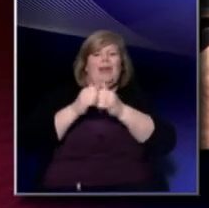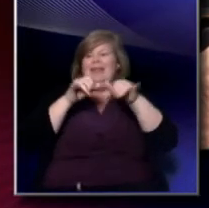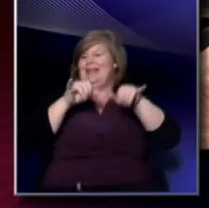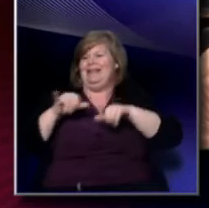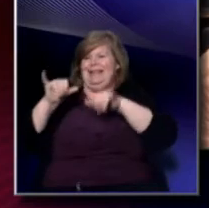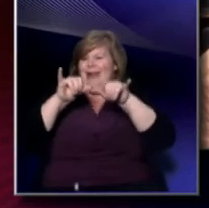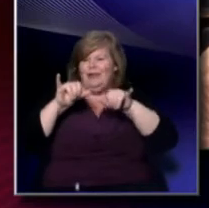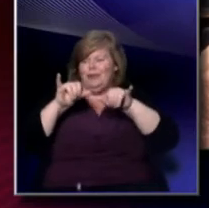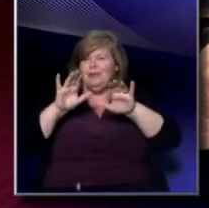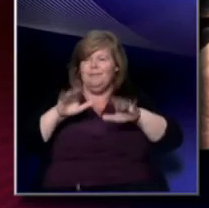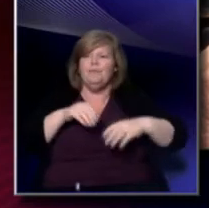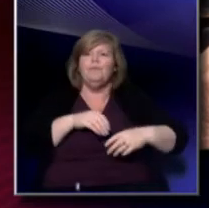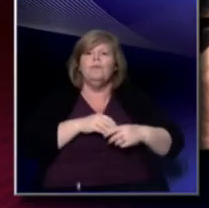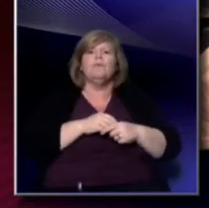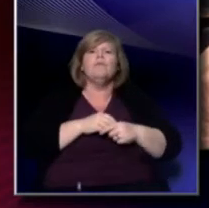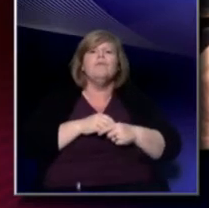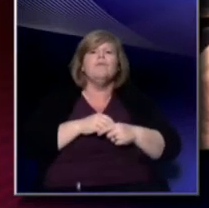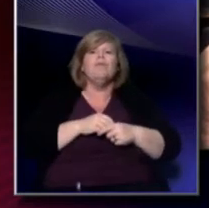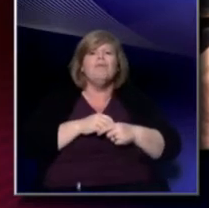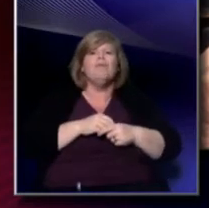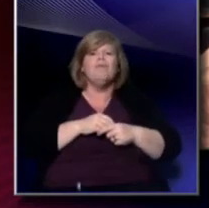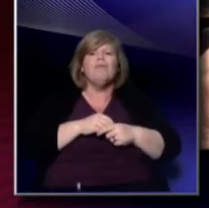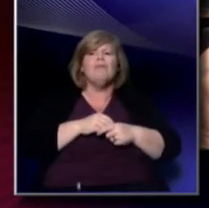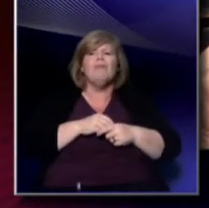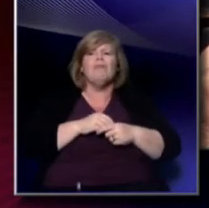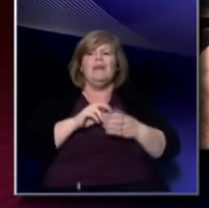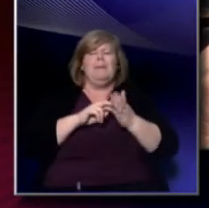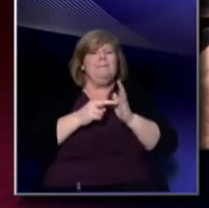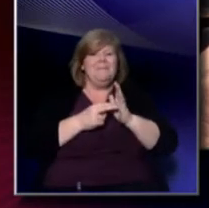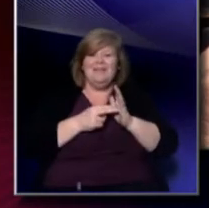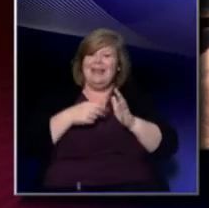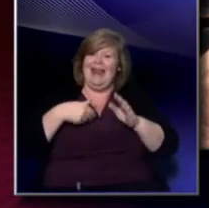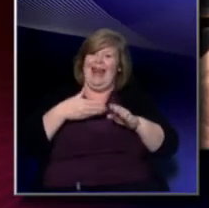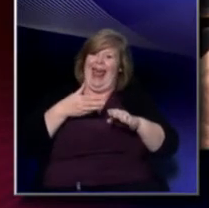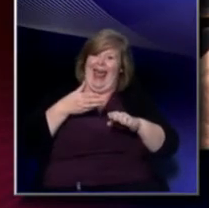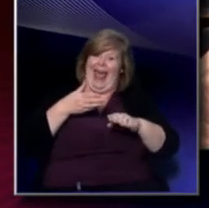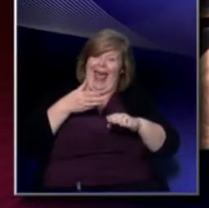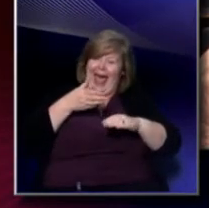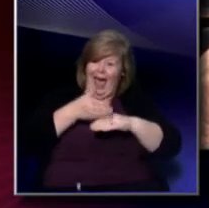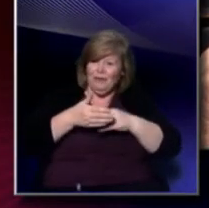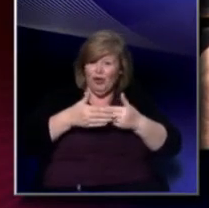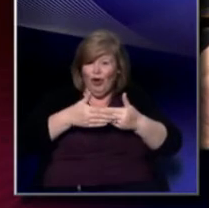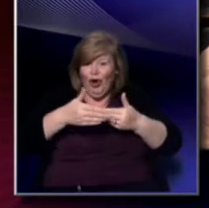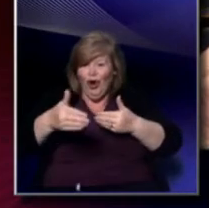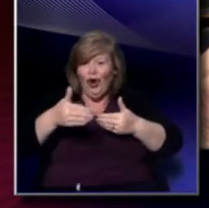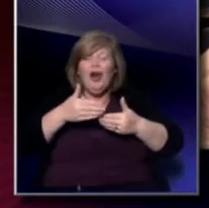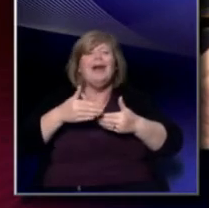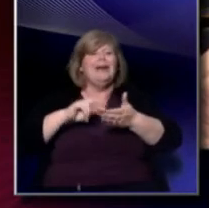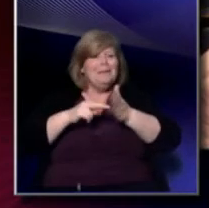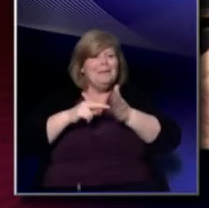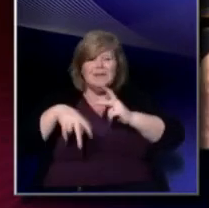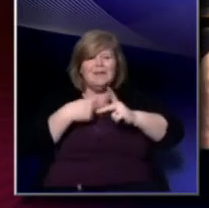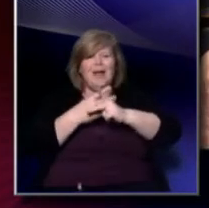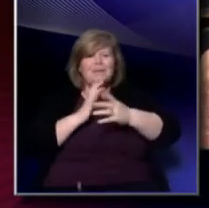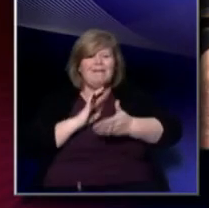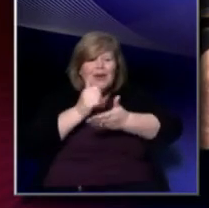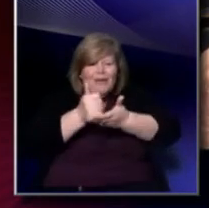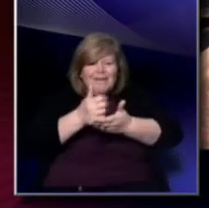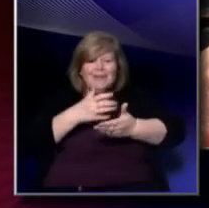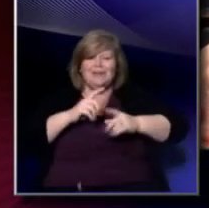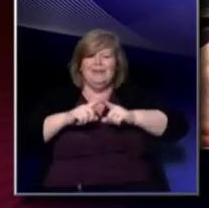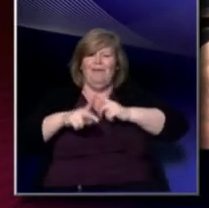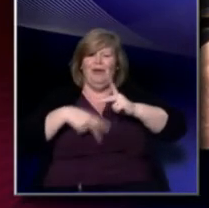for purchases, so those are the kind of things that would have to come after the fact. How do we make these things accessible to our children who will be the things